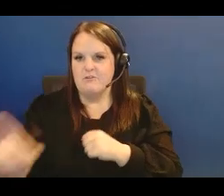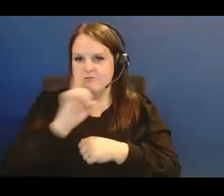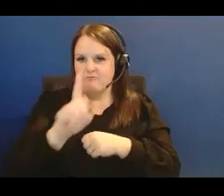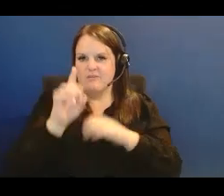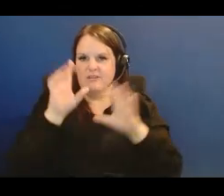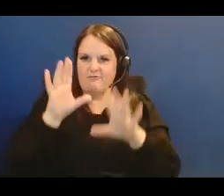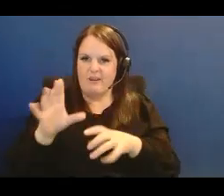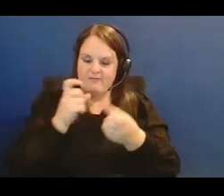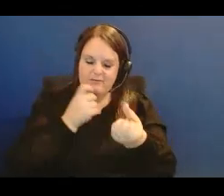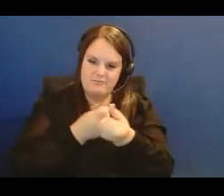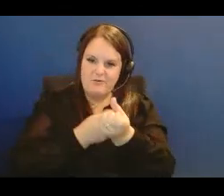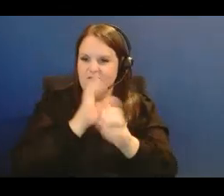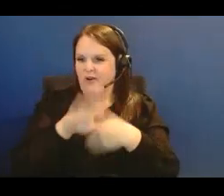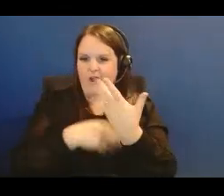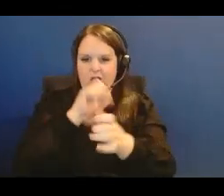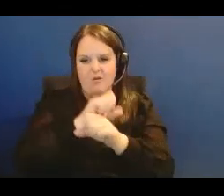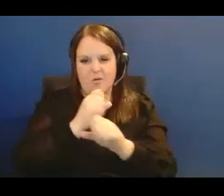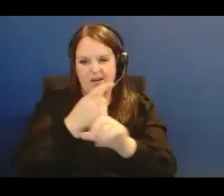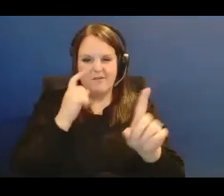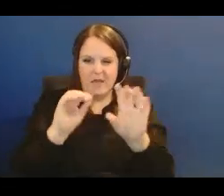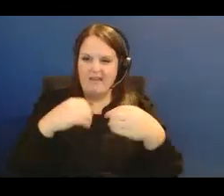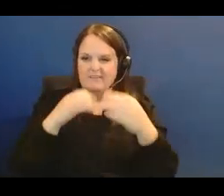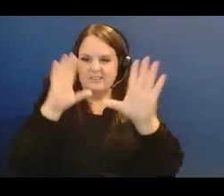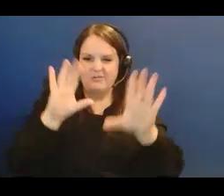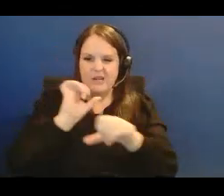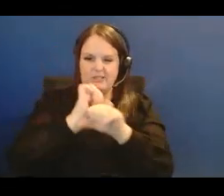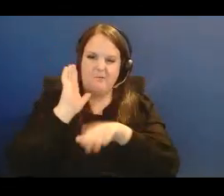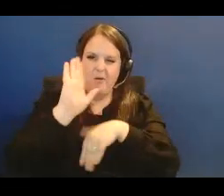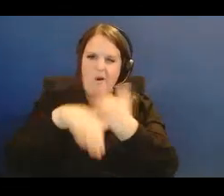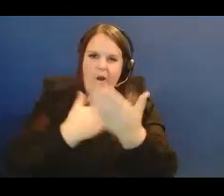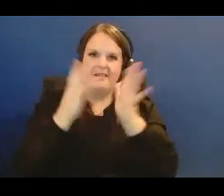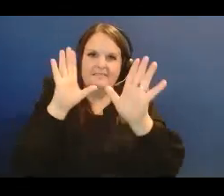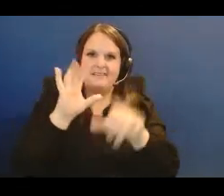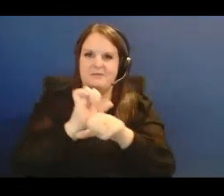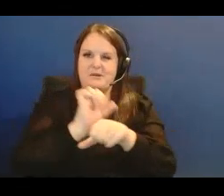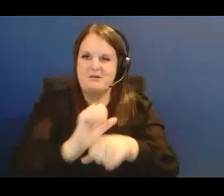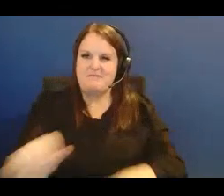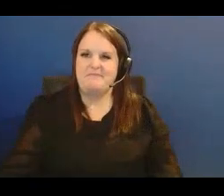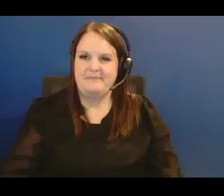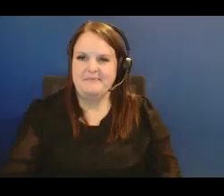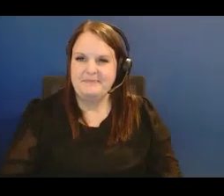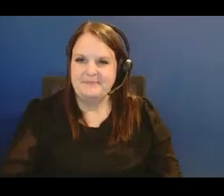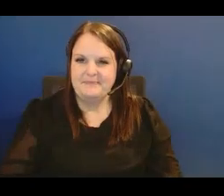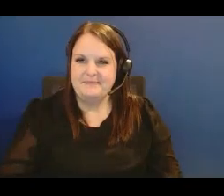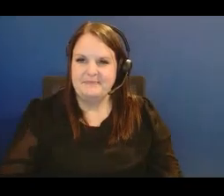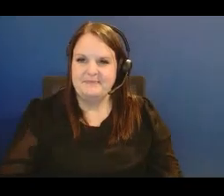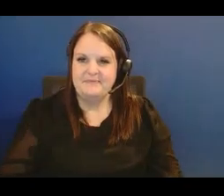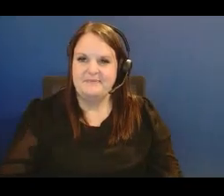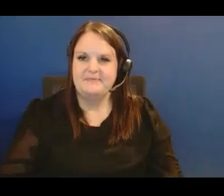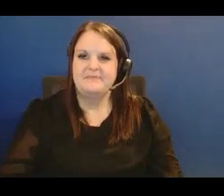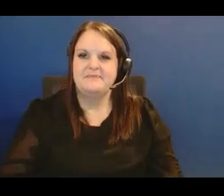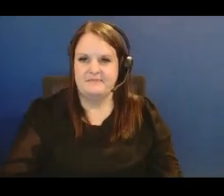the office. So good job, everybody. Just excellent work. Thank you. Yeah. And